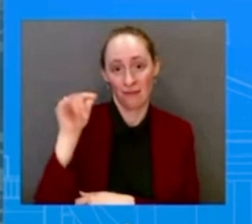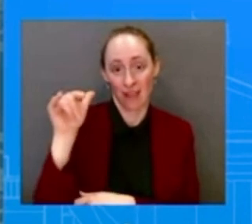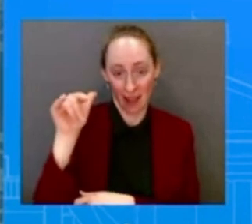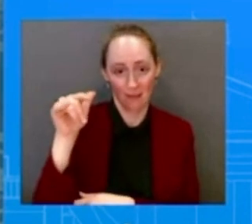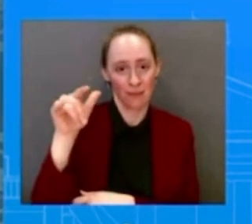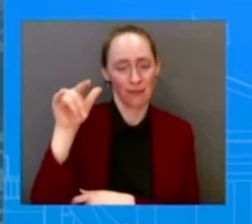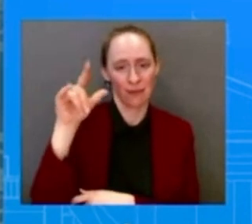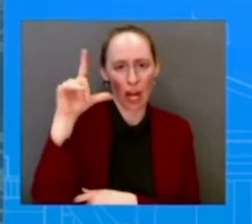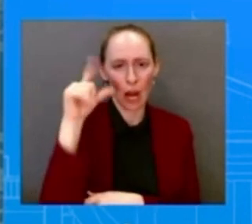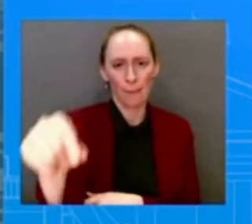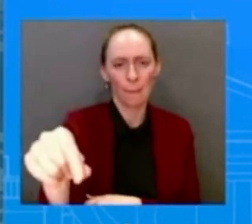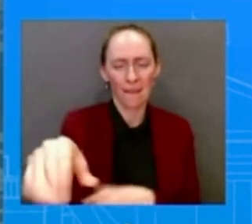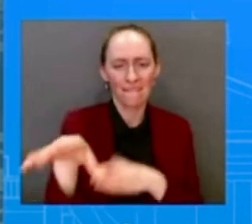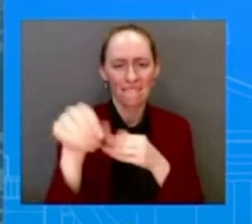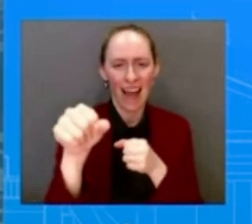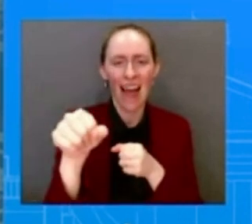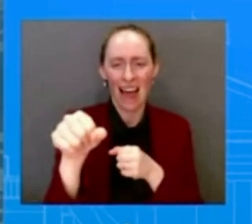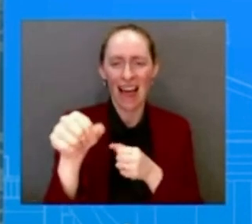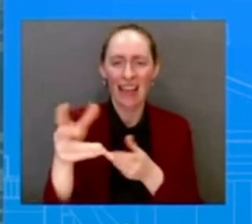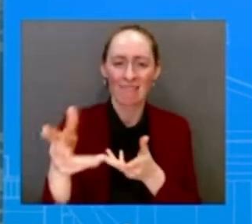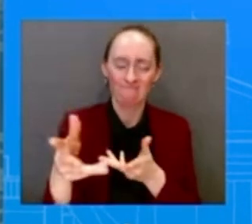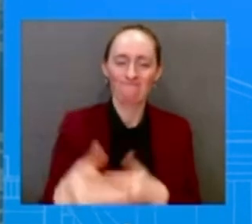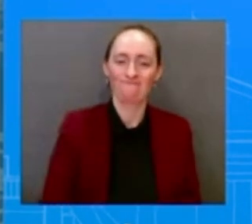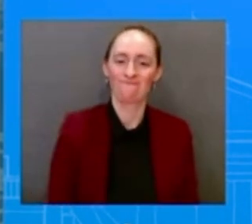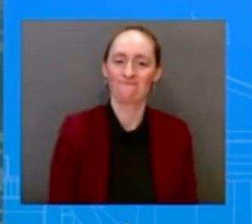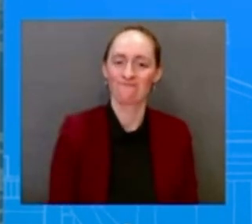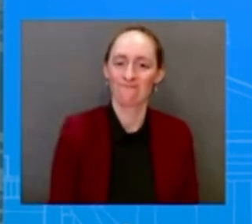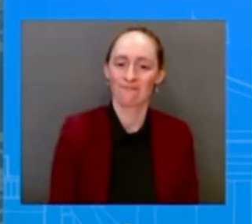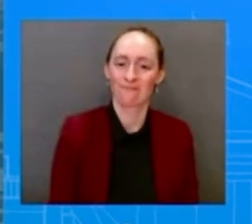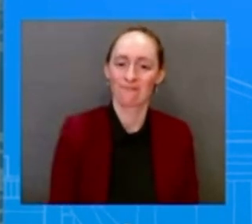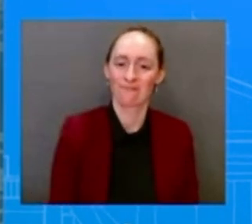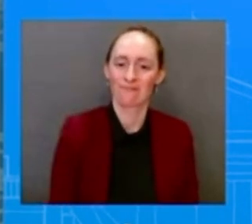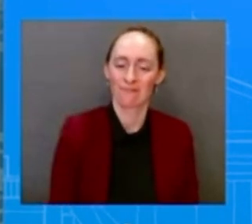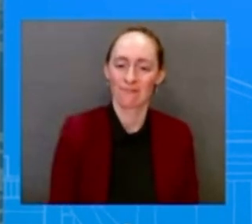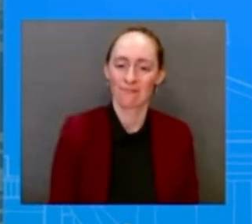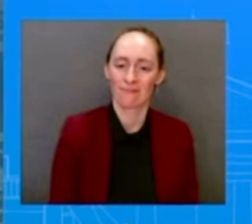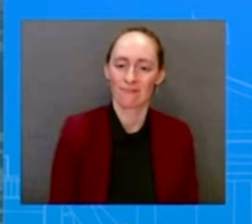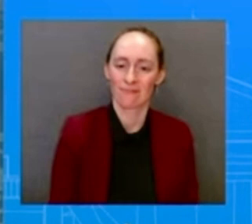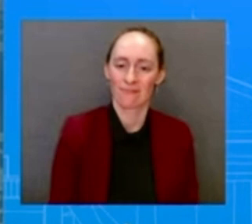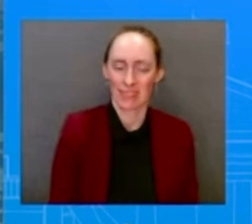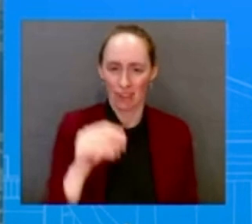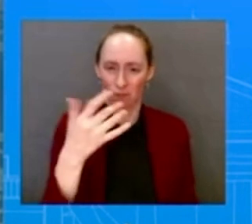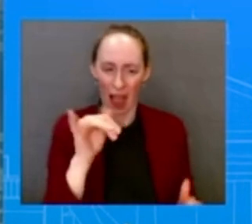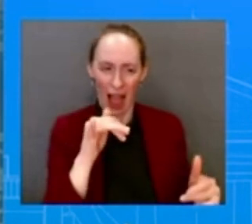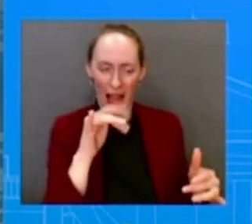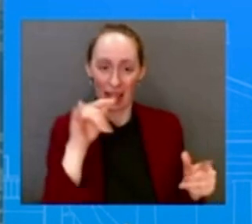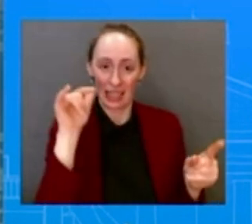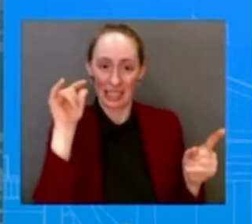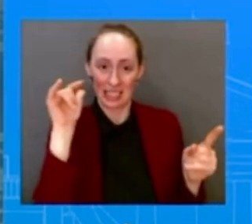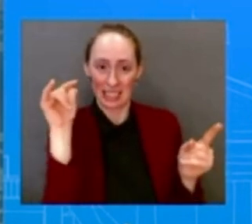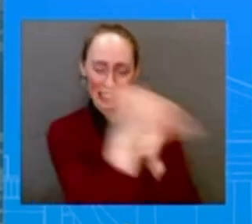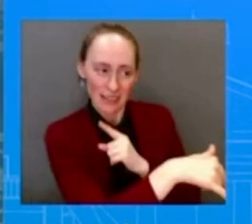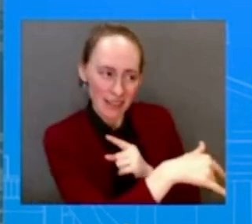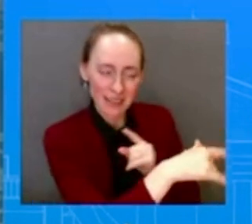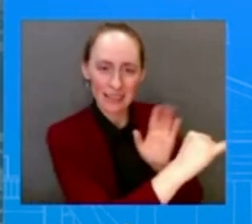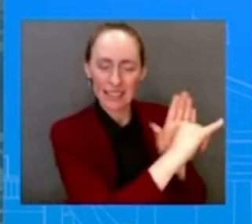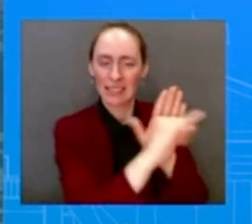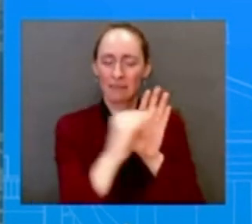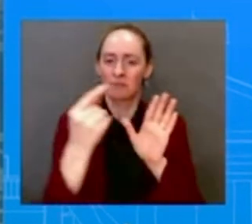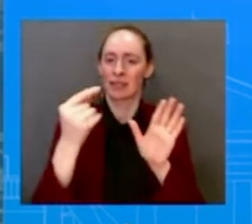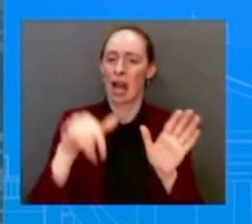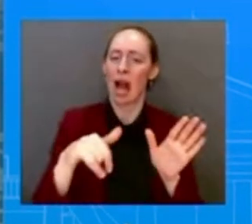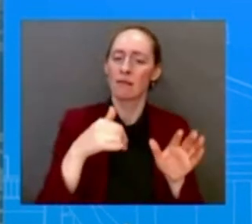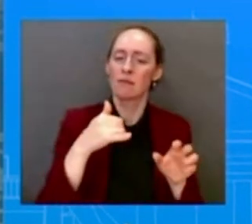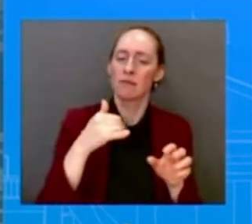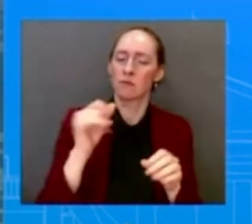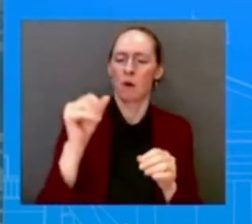ability to get to glean a lot of information was limited, which is why they did another flight earlier this morning to see if we could get more.